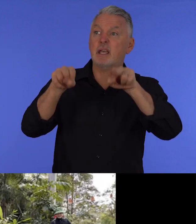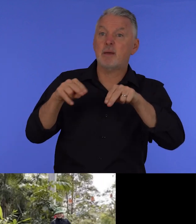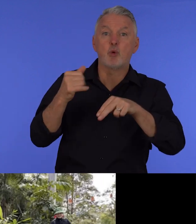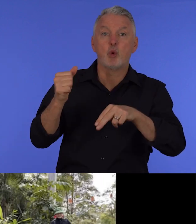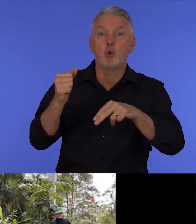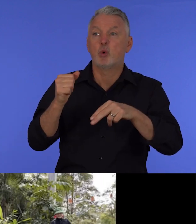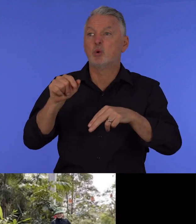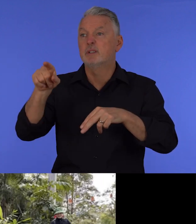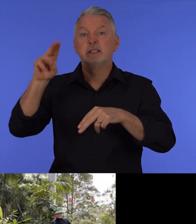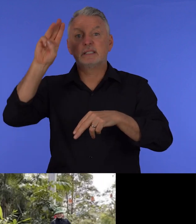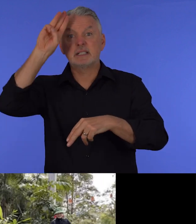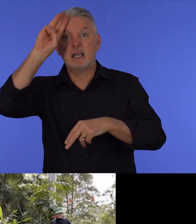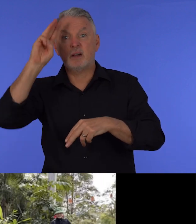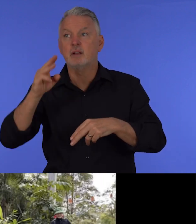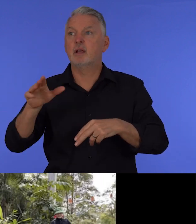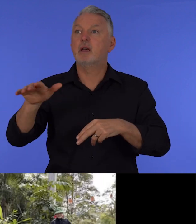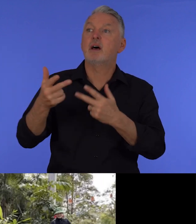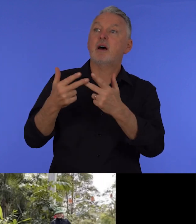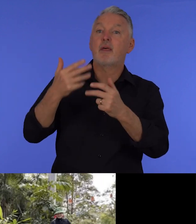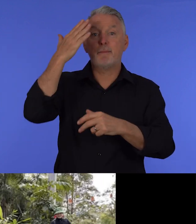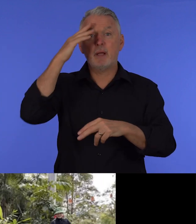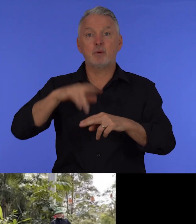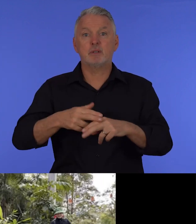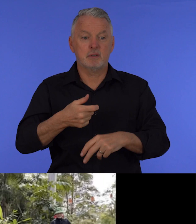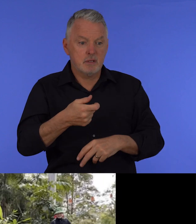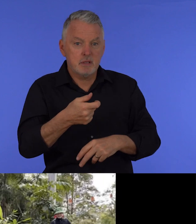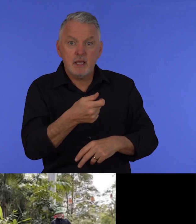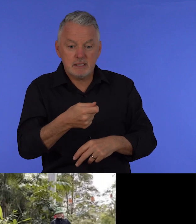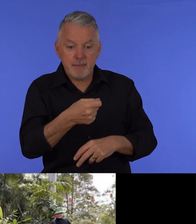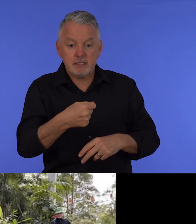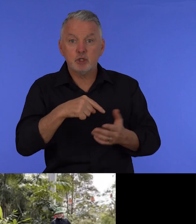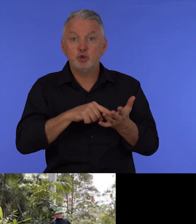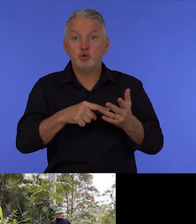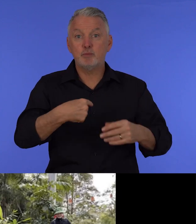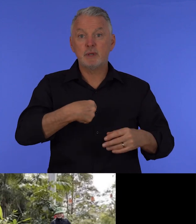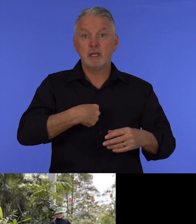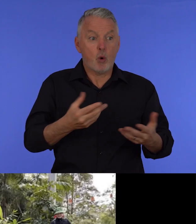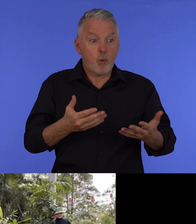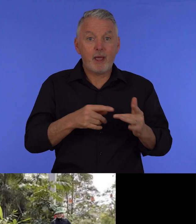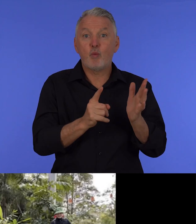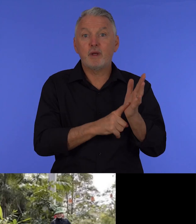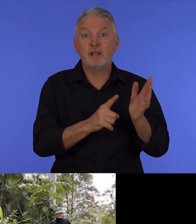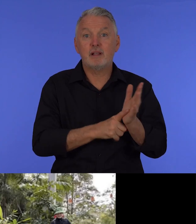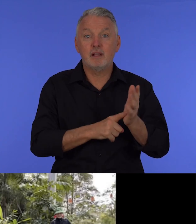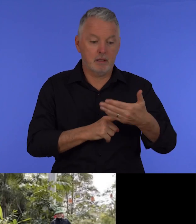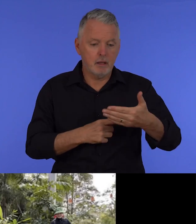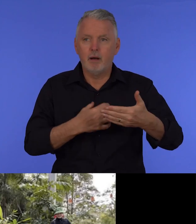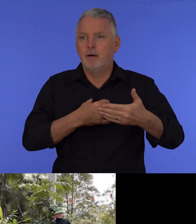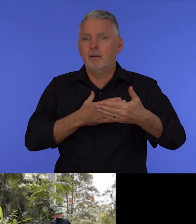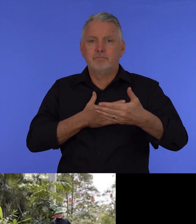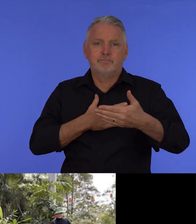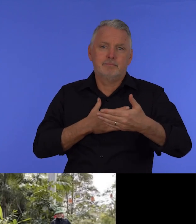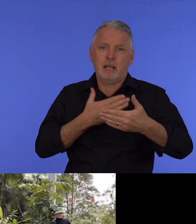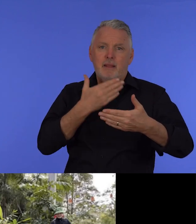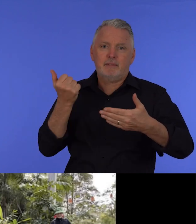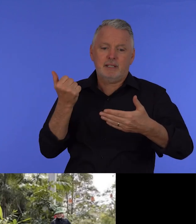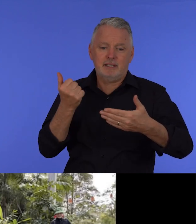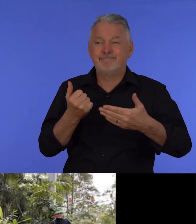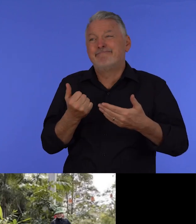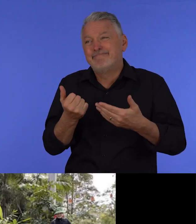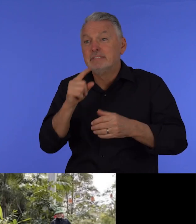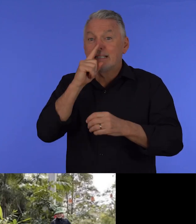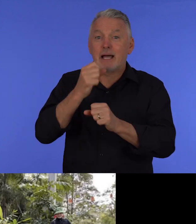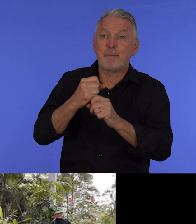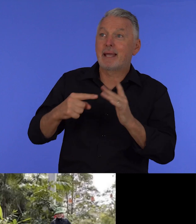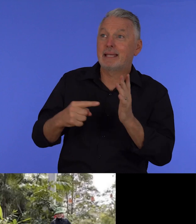Scout session or a camp, I get messages off the other parents saying, "Where's Will?" And we're missing him. So it's so beautiful